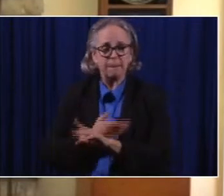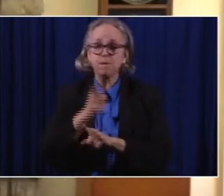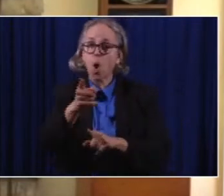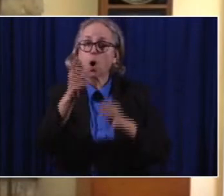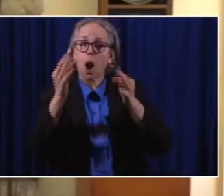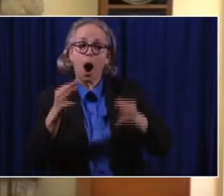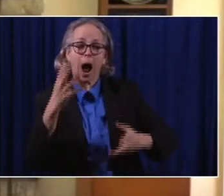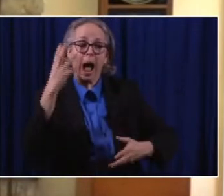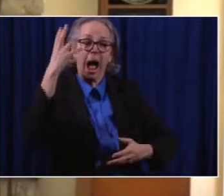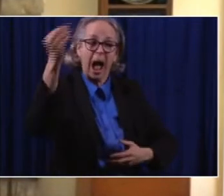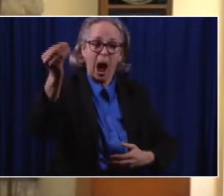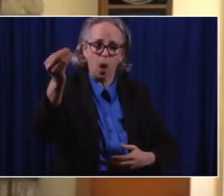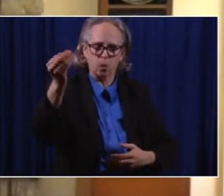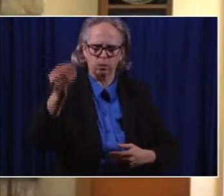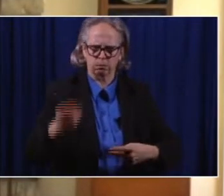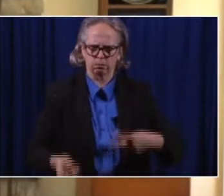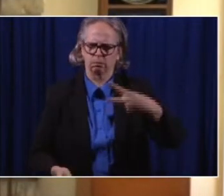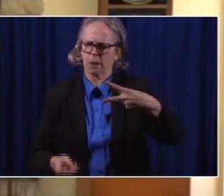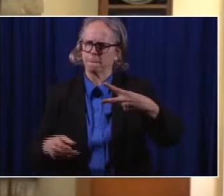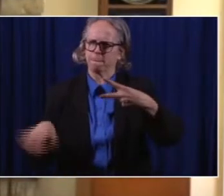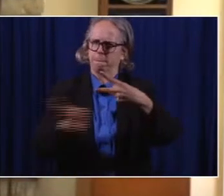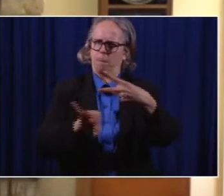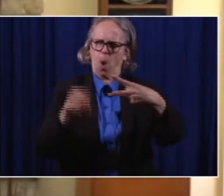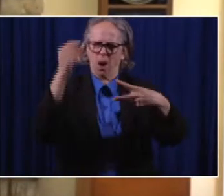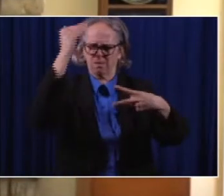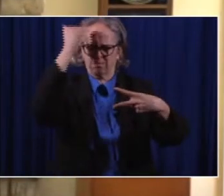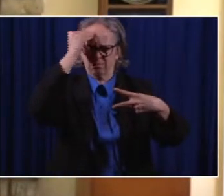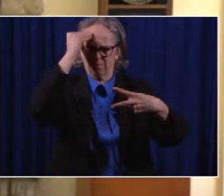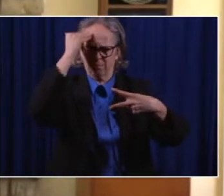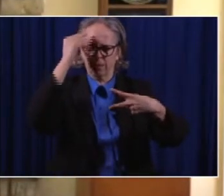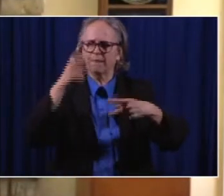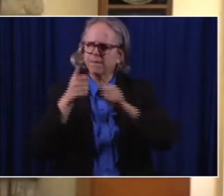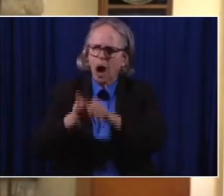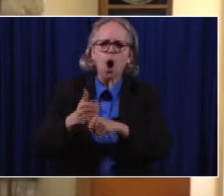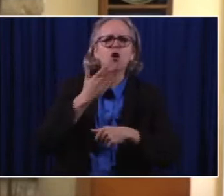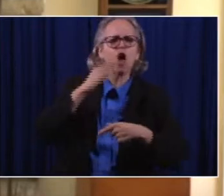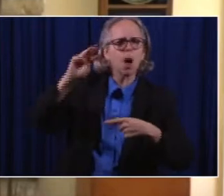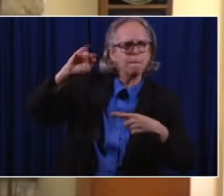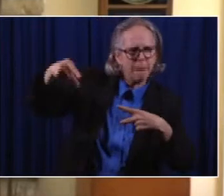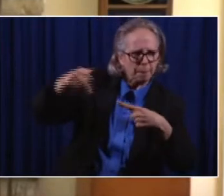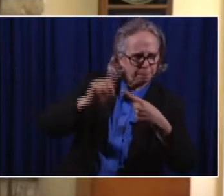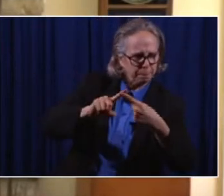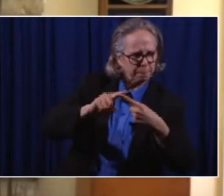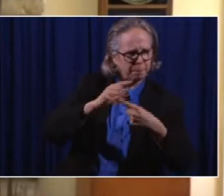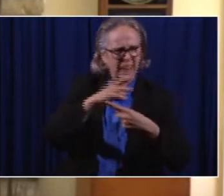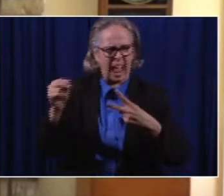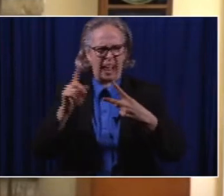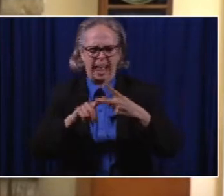population, and what's going on, frankly, in regard to the hospitals.